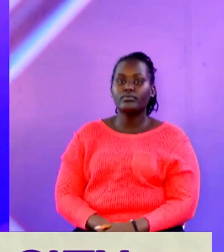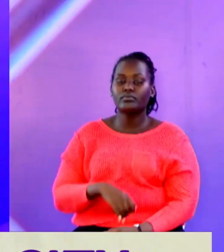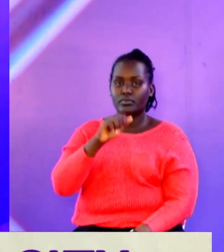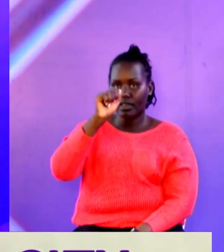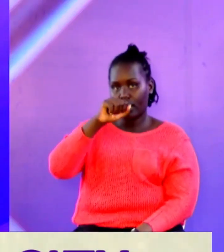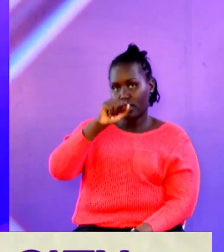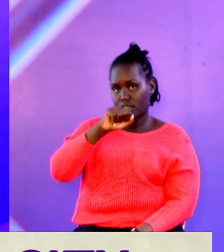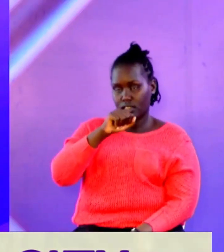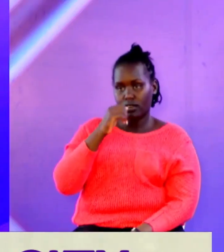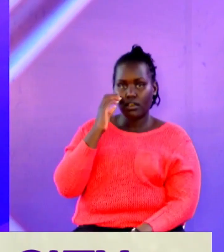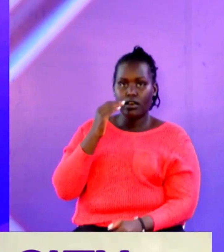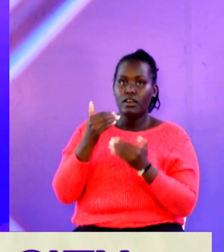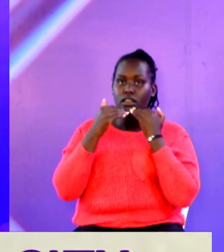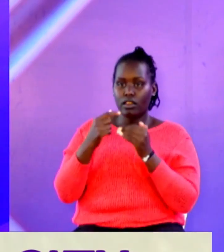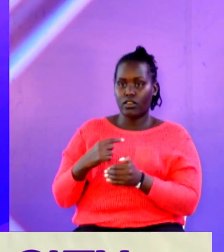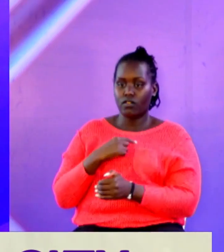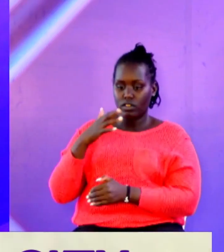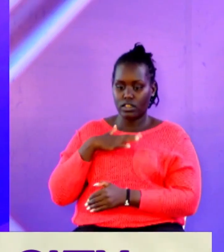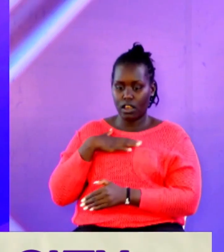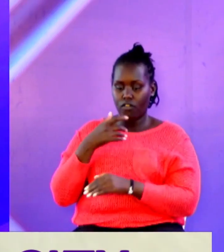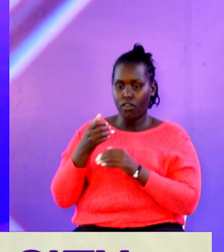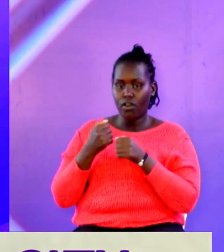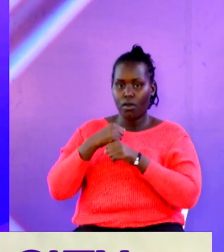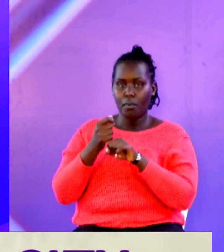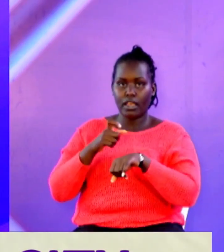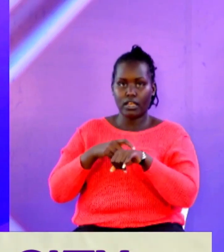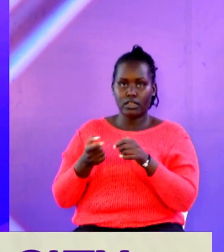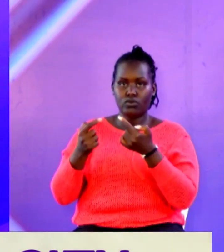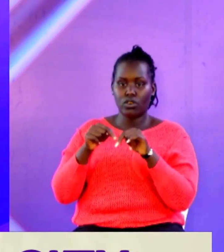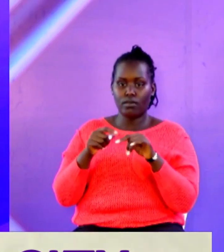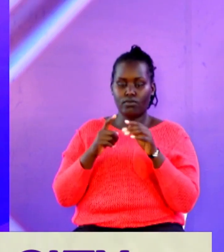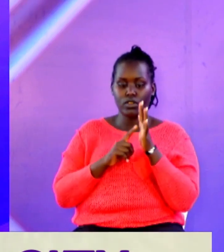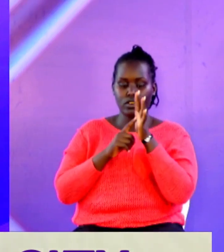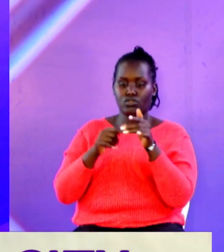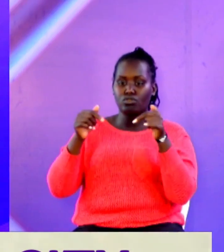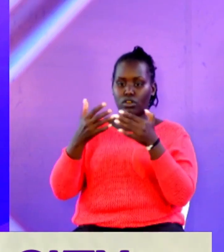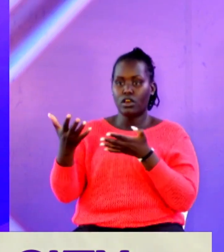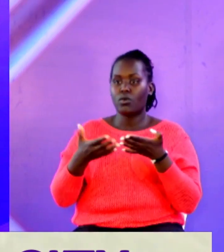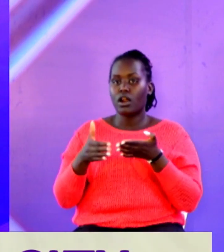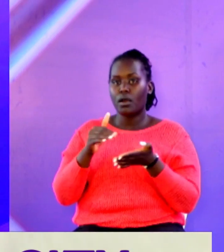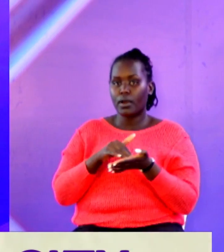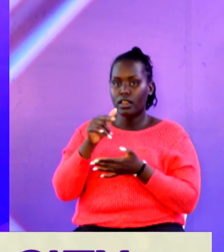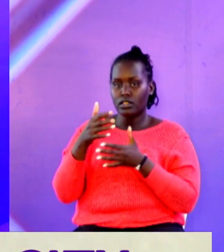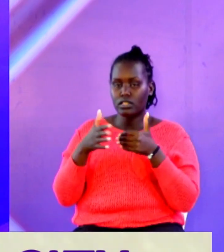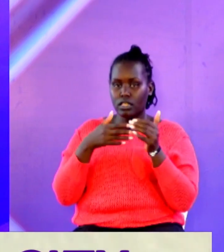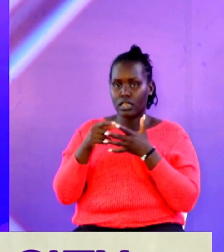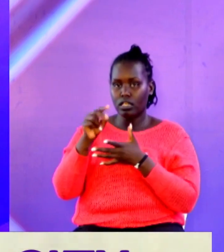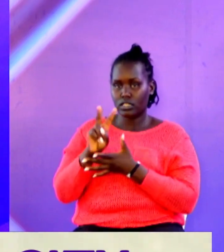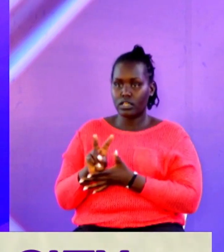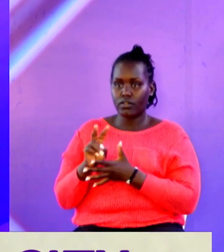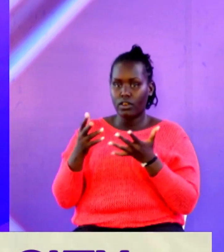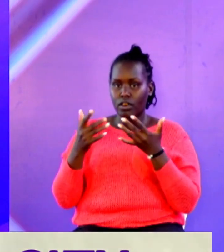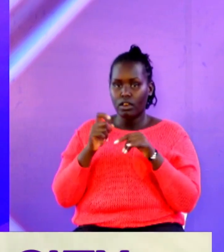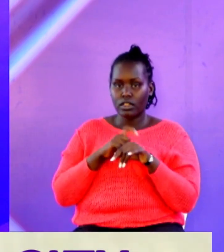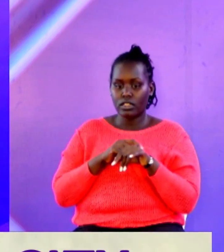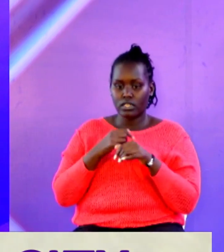So thank you, our guests, for making time to come to the show today, and welcome again. This is Science TV. When